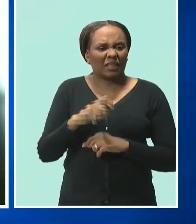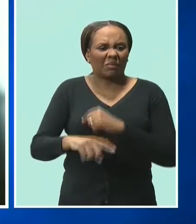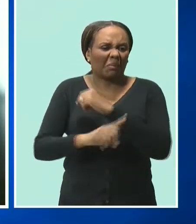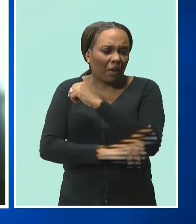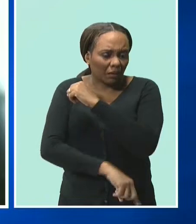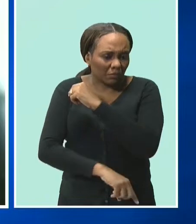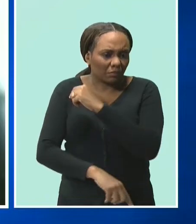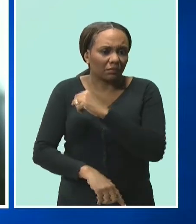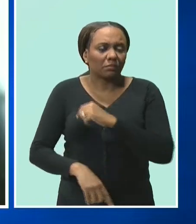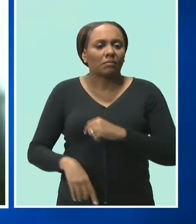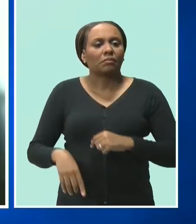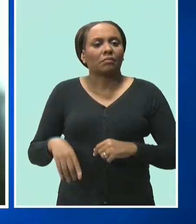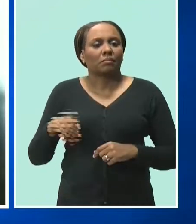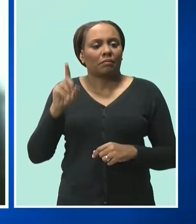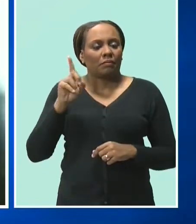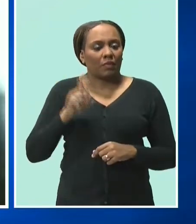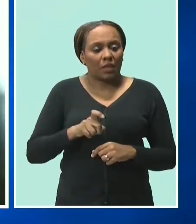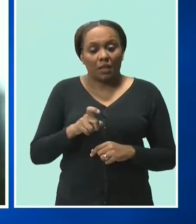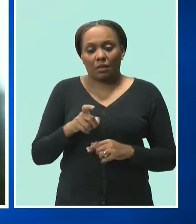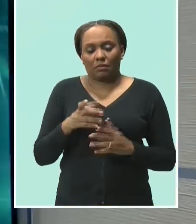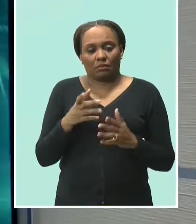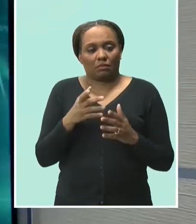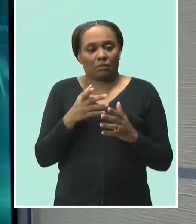be reverse, where there's an incentive.